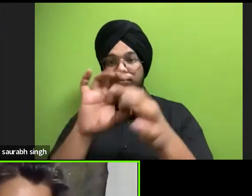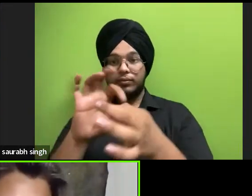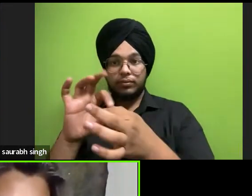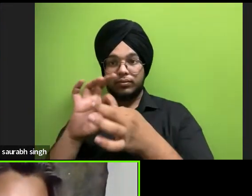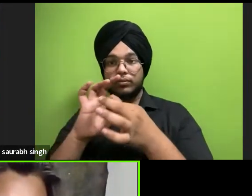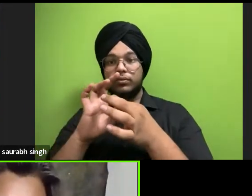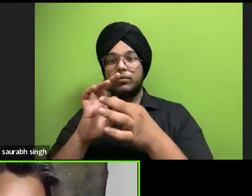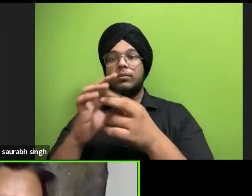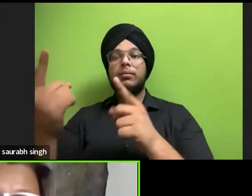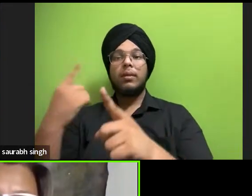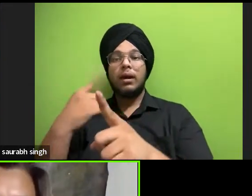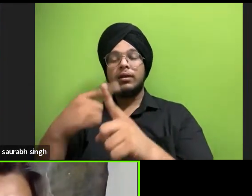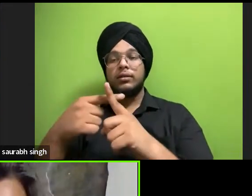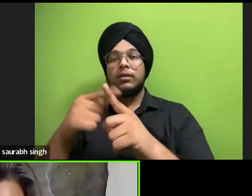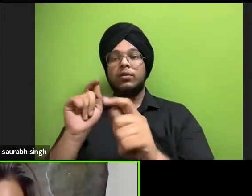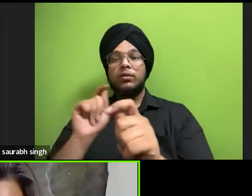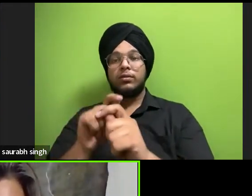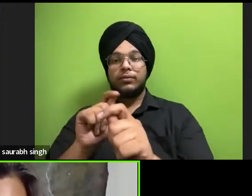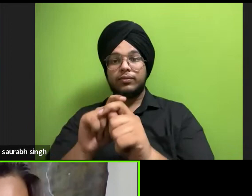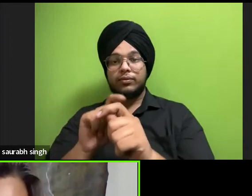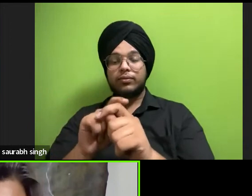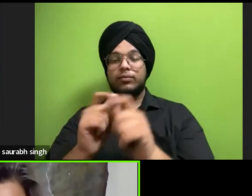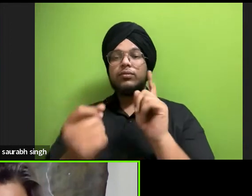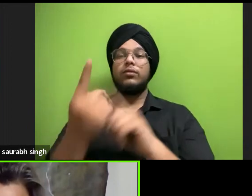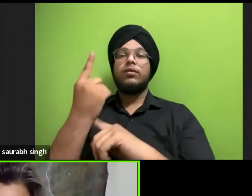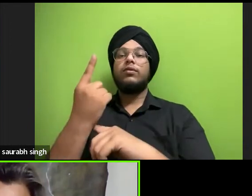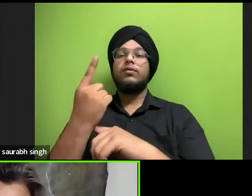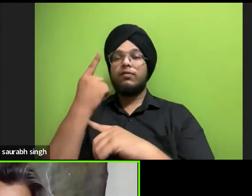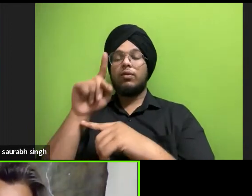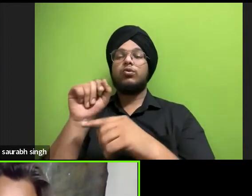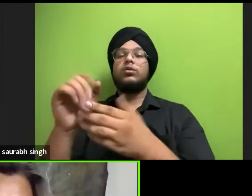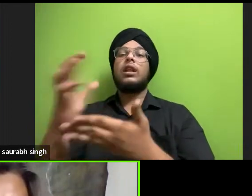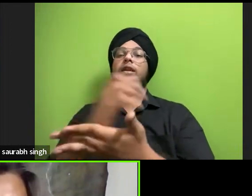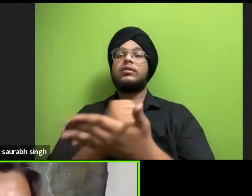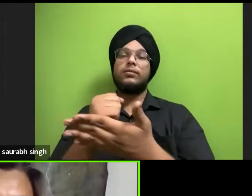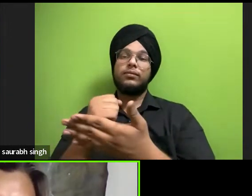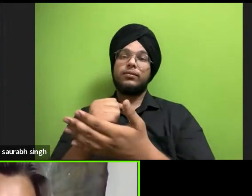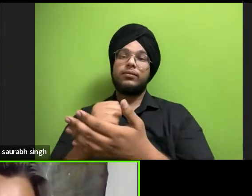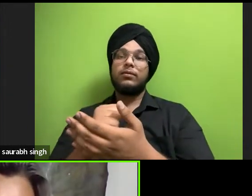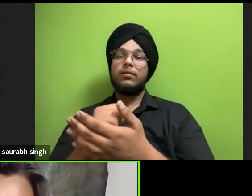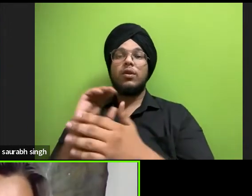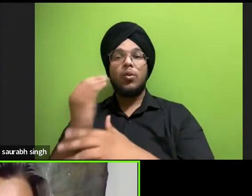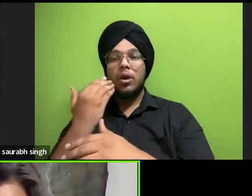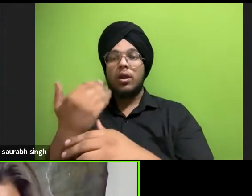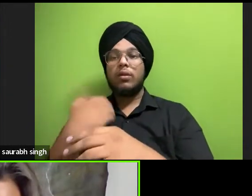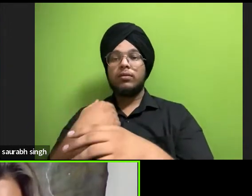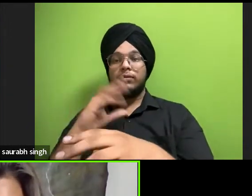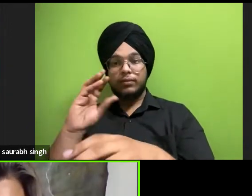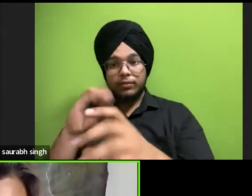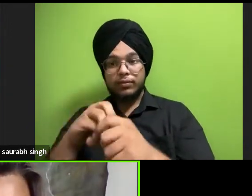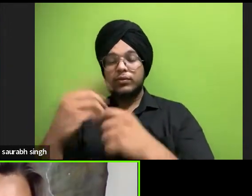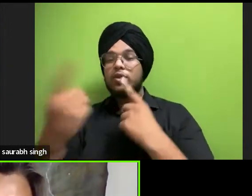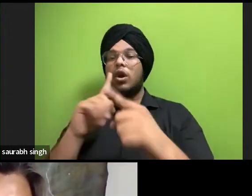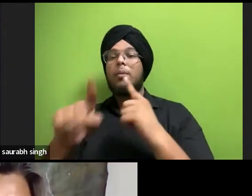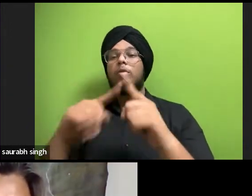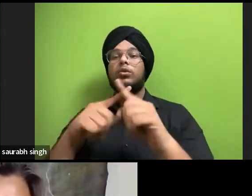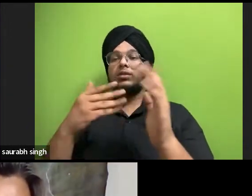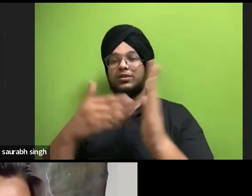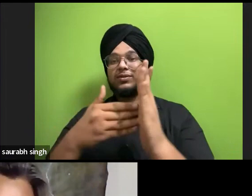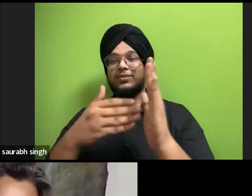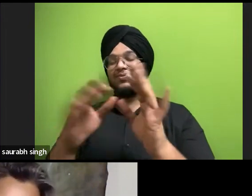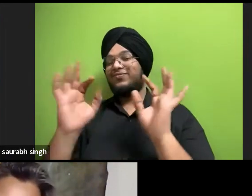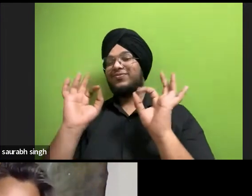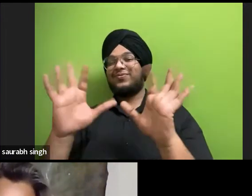fact, one of the works comes from the SIG collection. So when we come to it, we can talk about it.